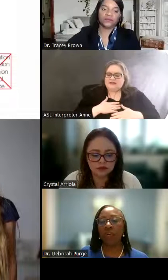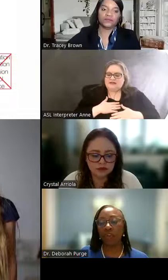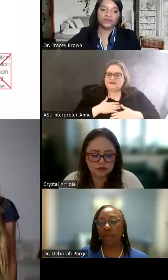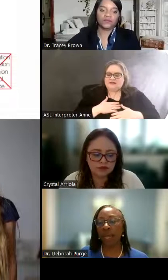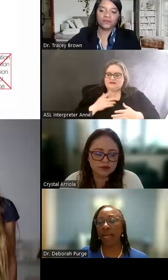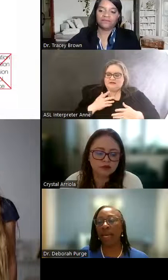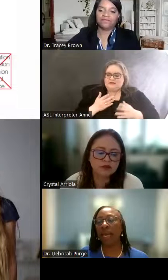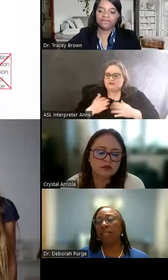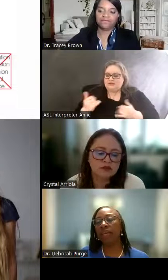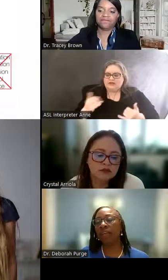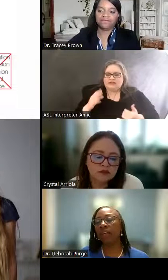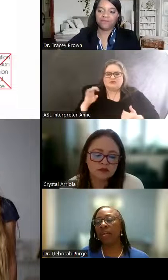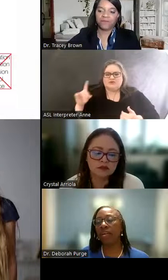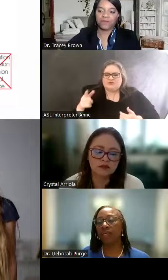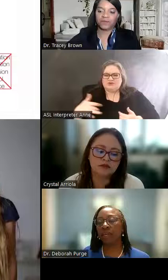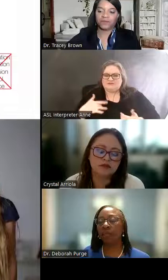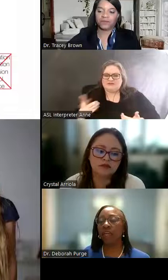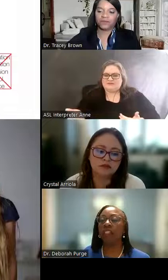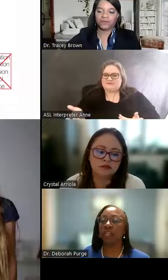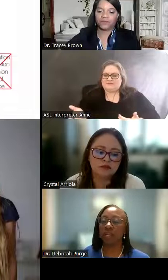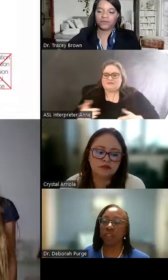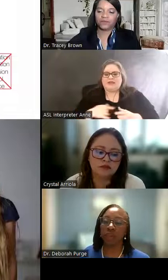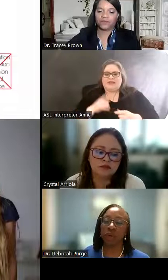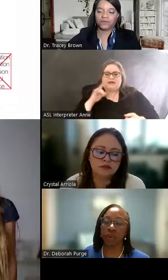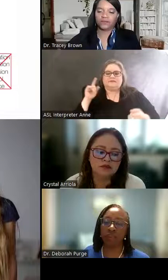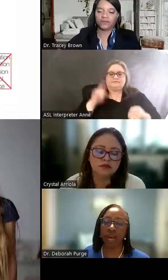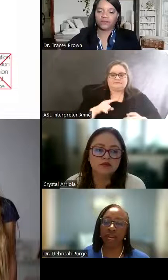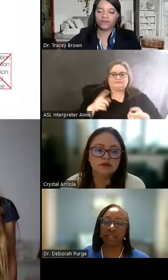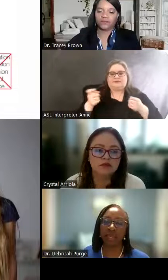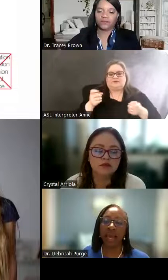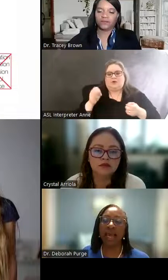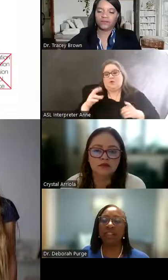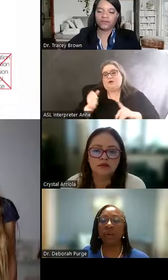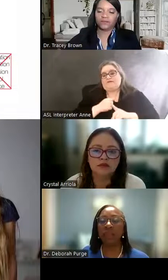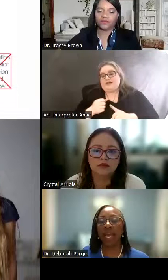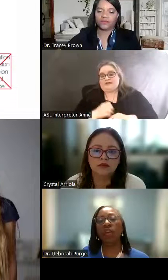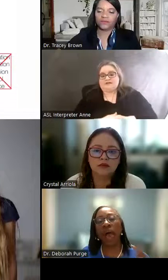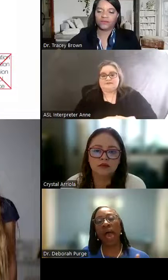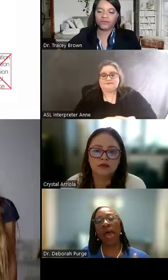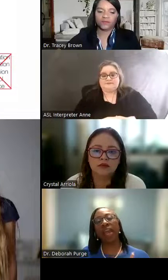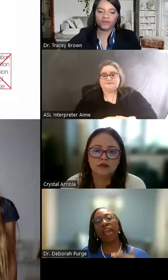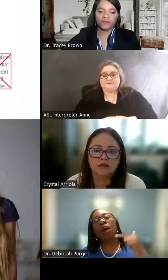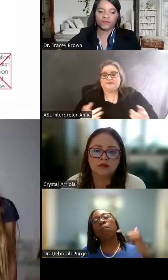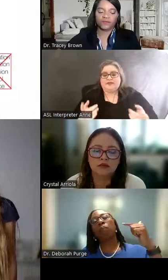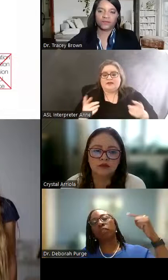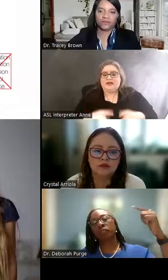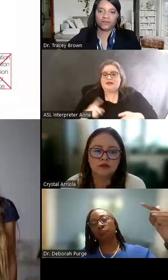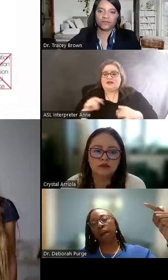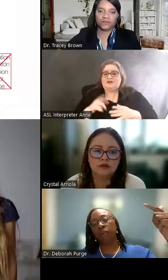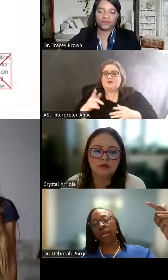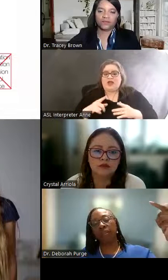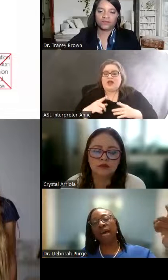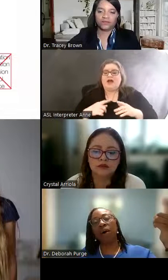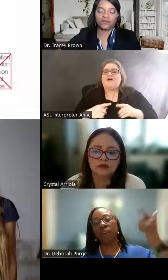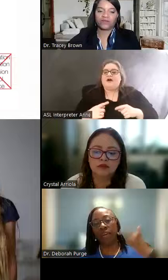mood that you're in? And then there is reduction in control or violence. And so then you have a upward